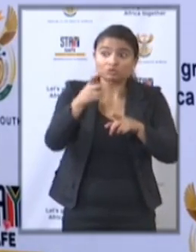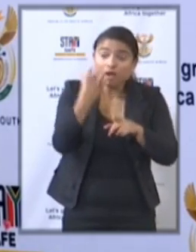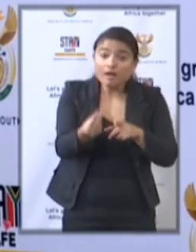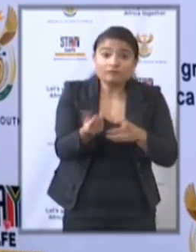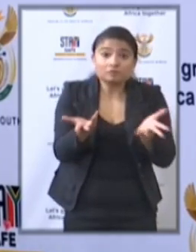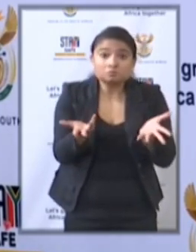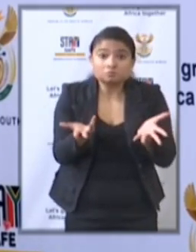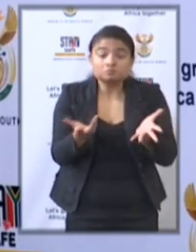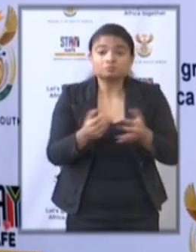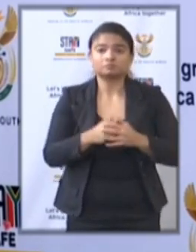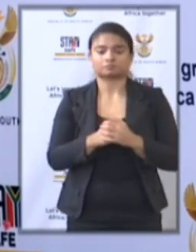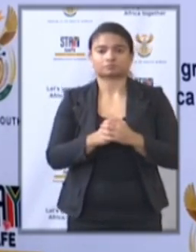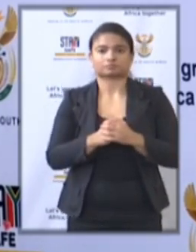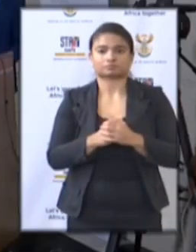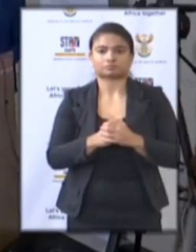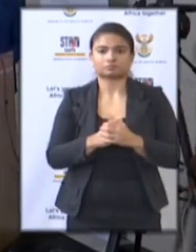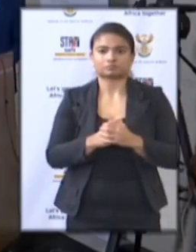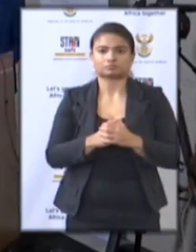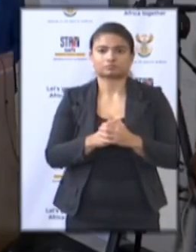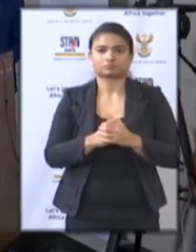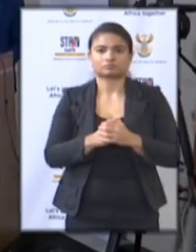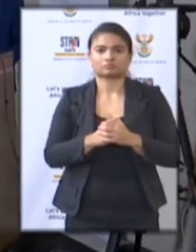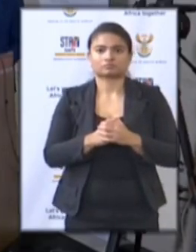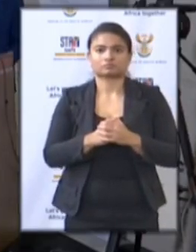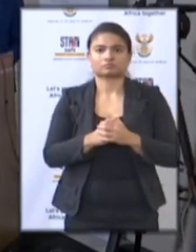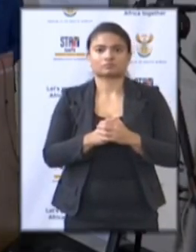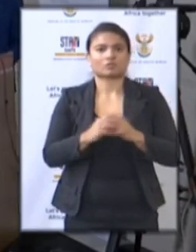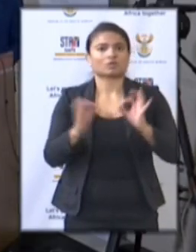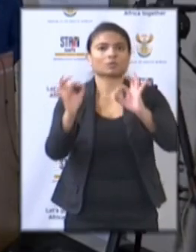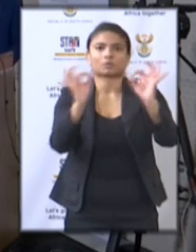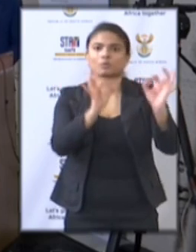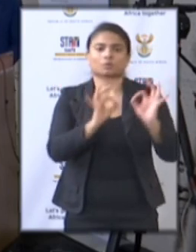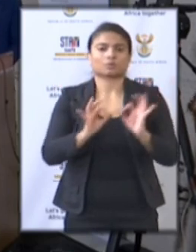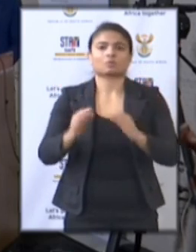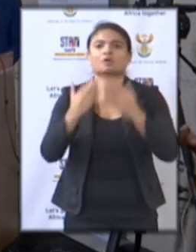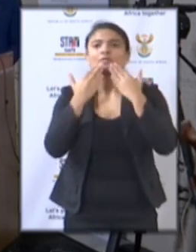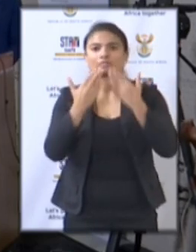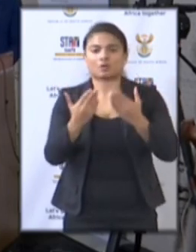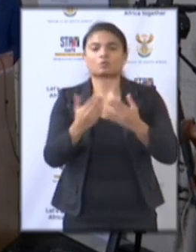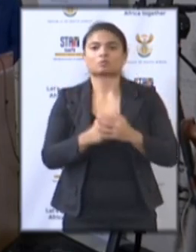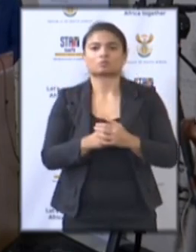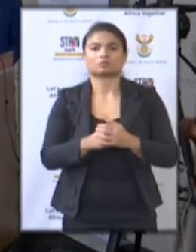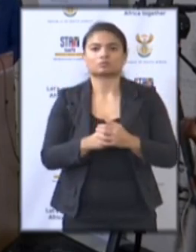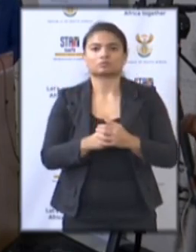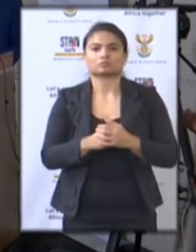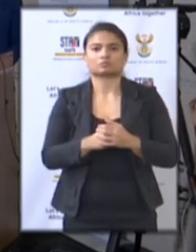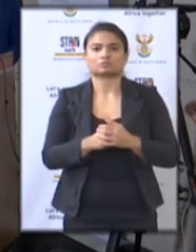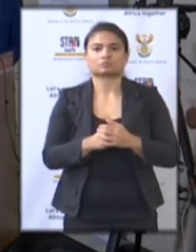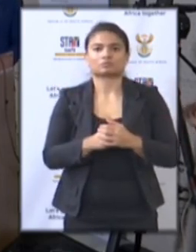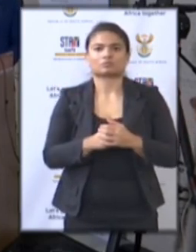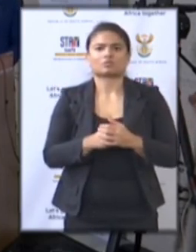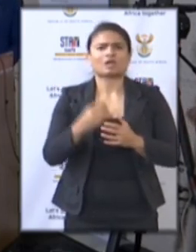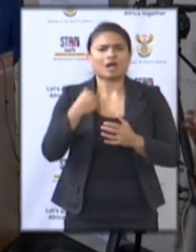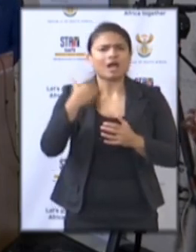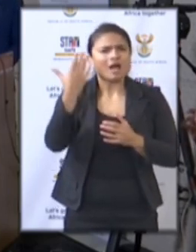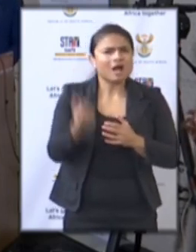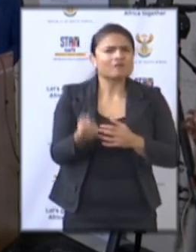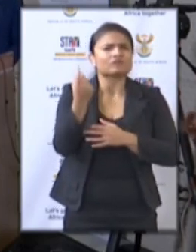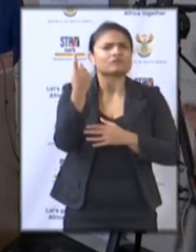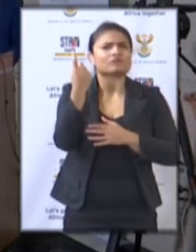Ignatius? Thank you, Mr. Mnisi. I have another question from Angelo from